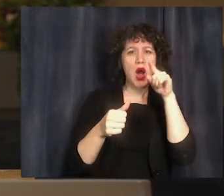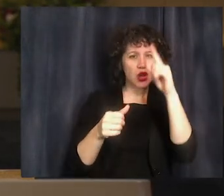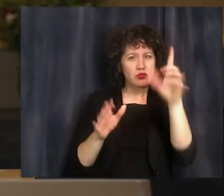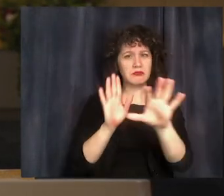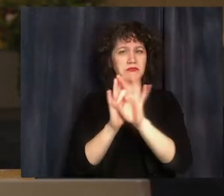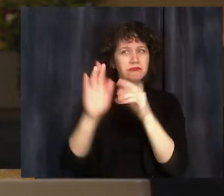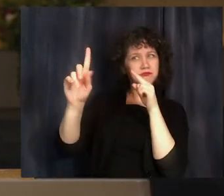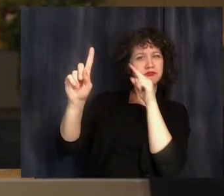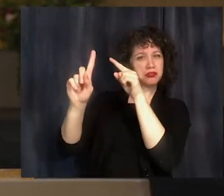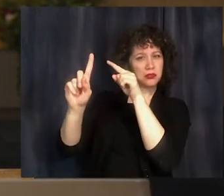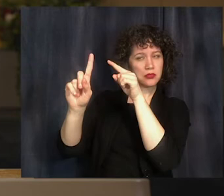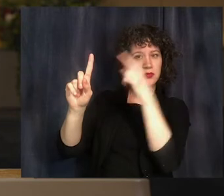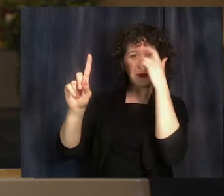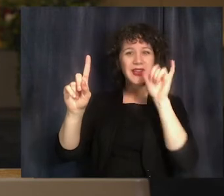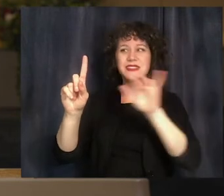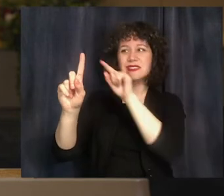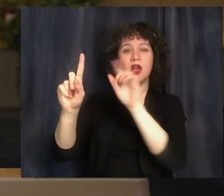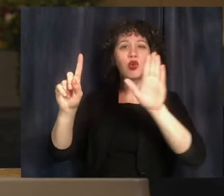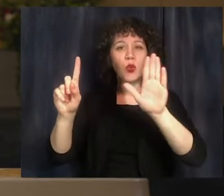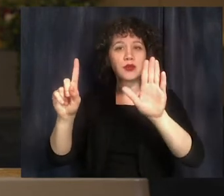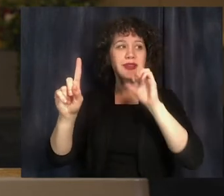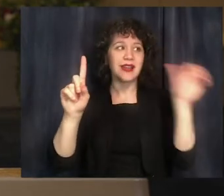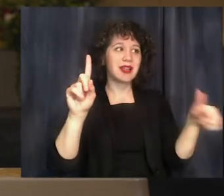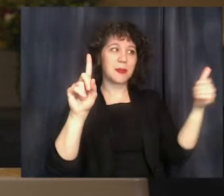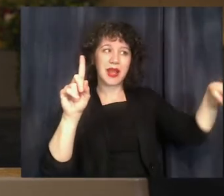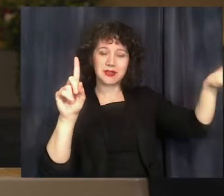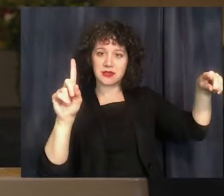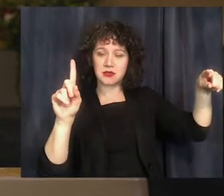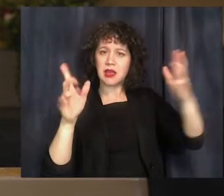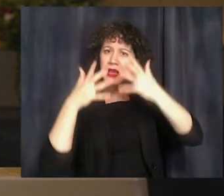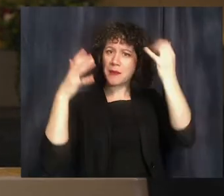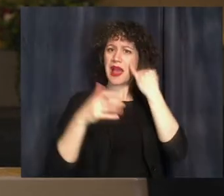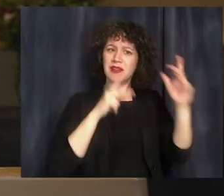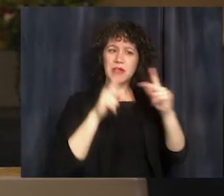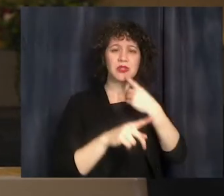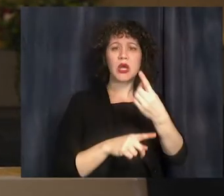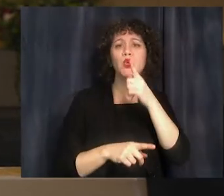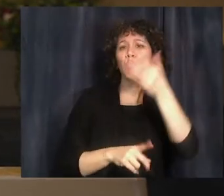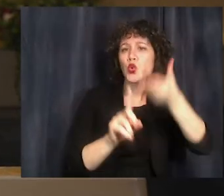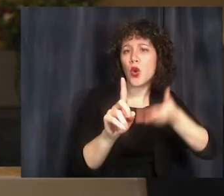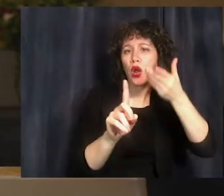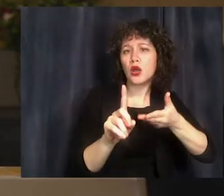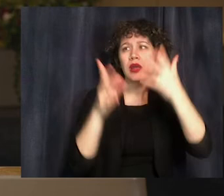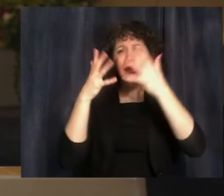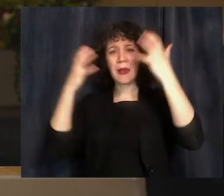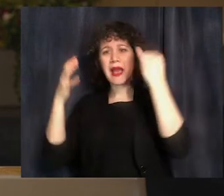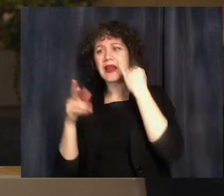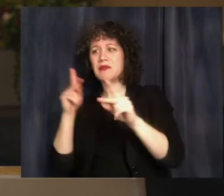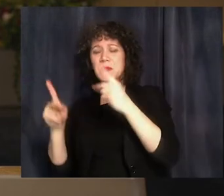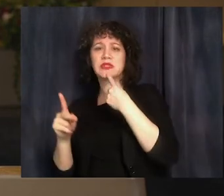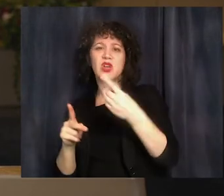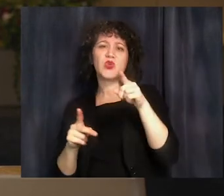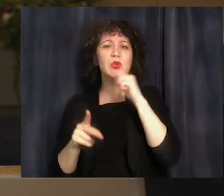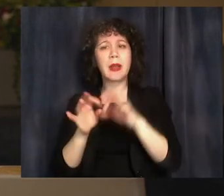first place. Because they're yours, not someone else's. Get mad at the people who tried to tell you who you are. Get mad at the people who tried to tell